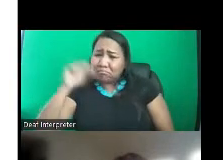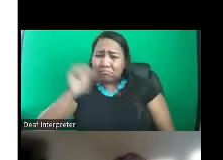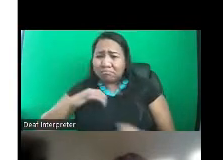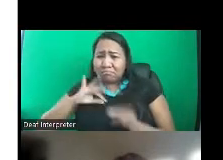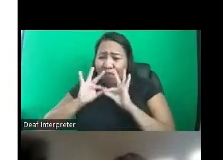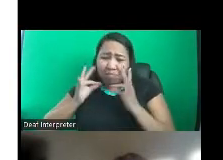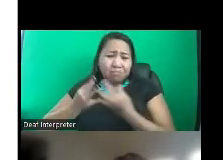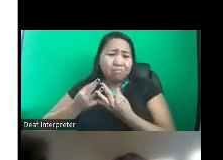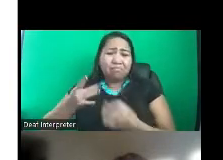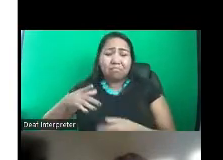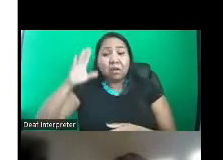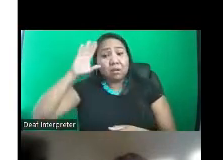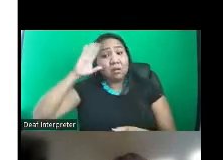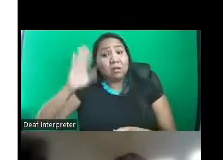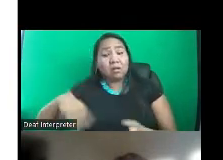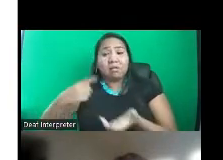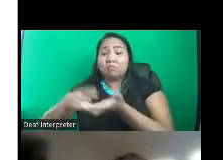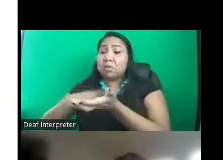be,